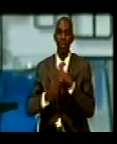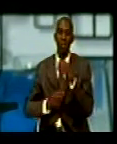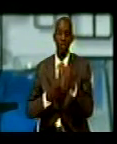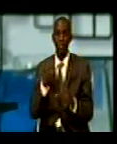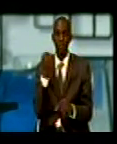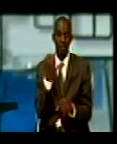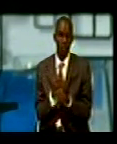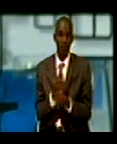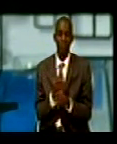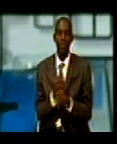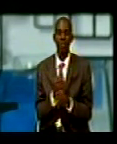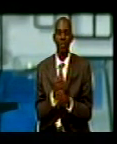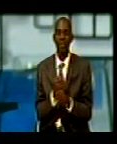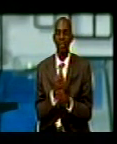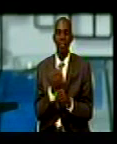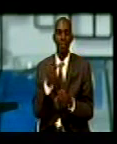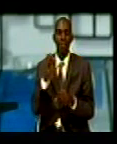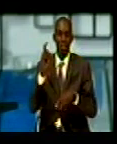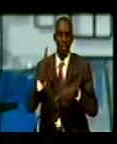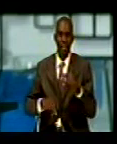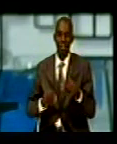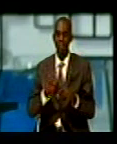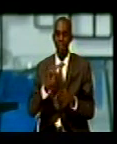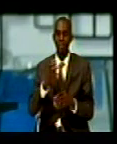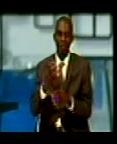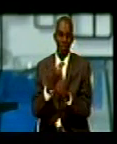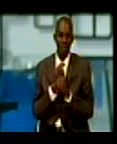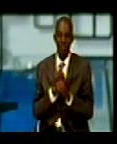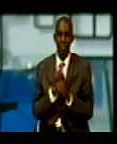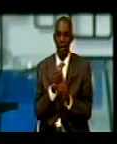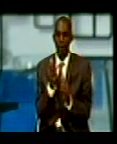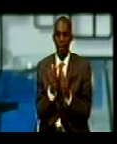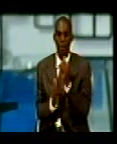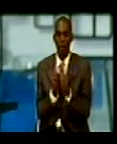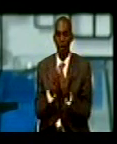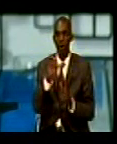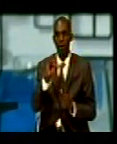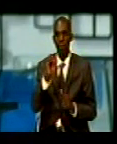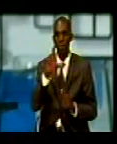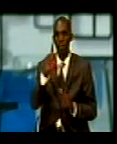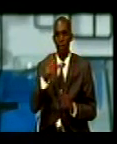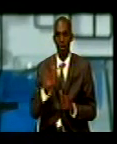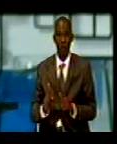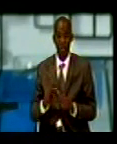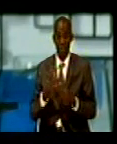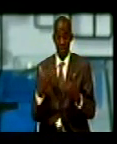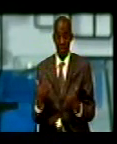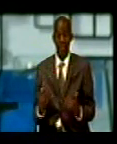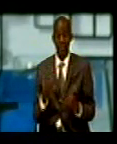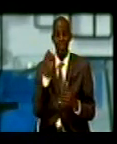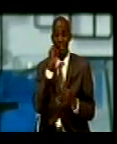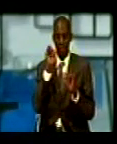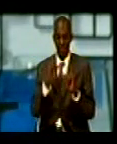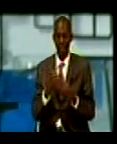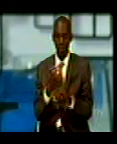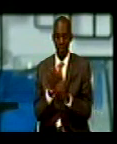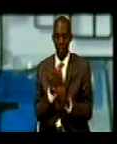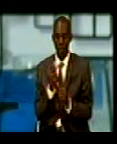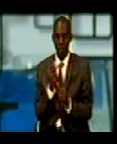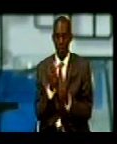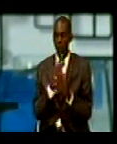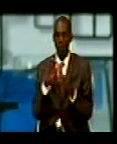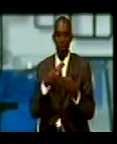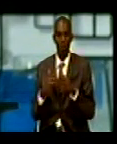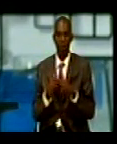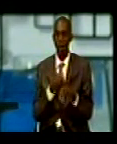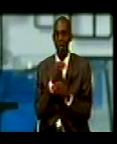milk disappeared, and she tested herself, and now she drinks milk, and there are no challenges anymore. Praise